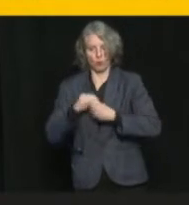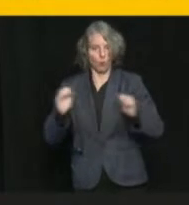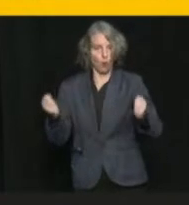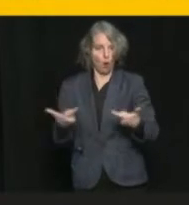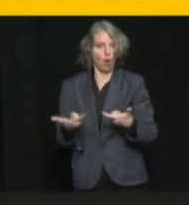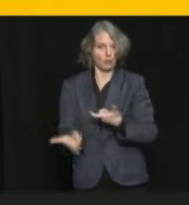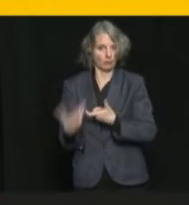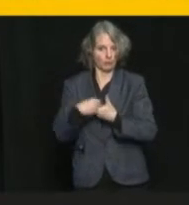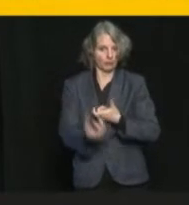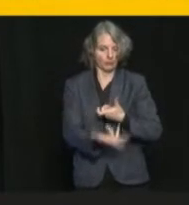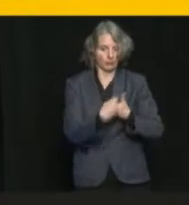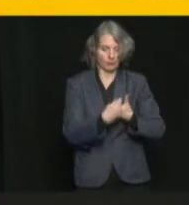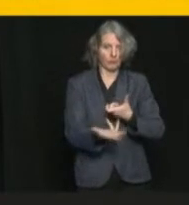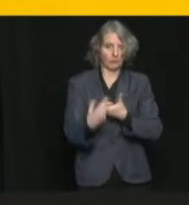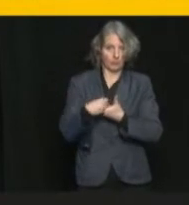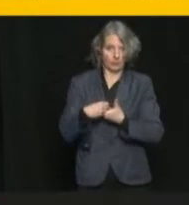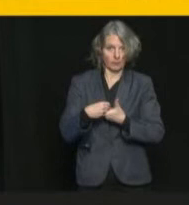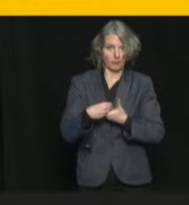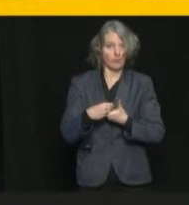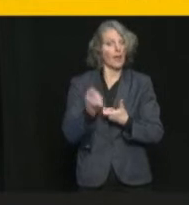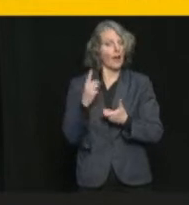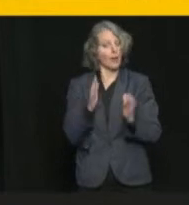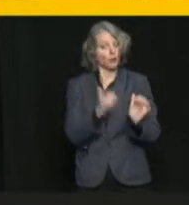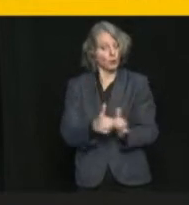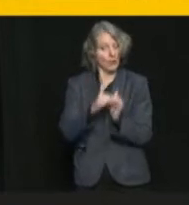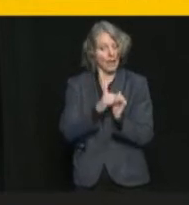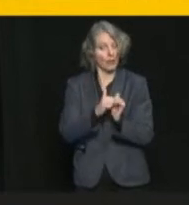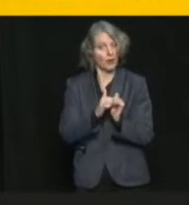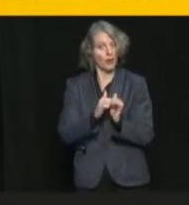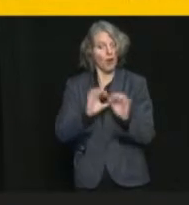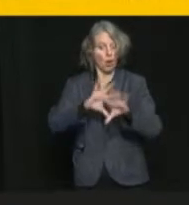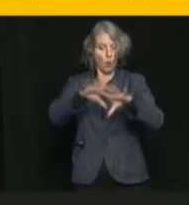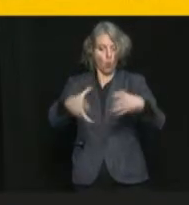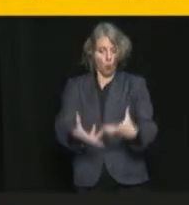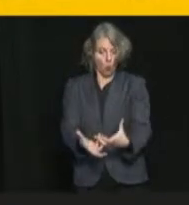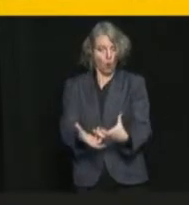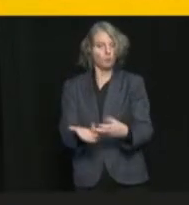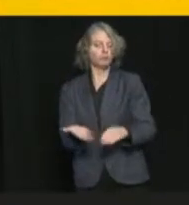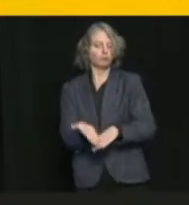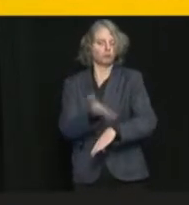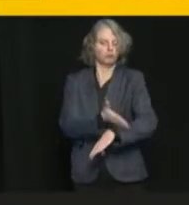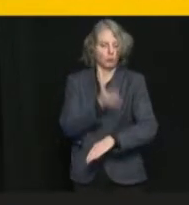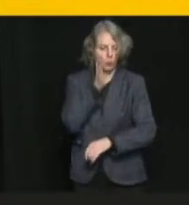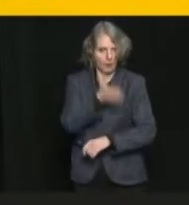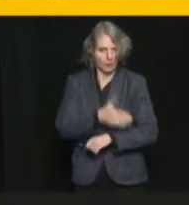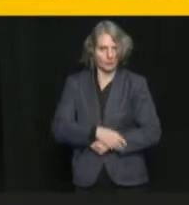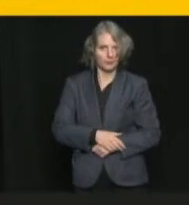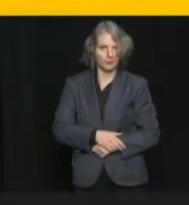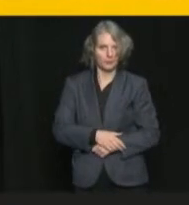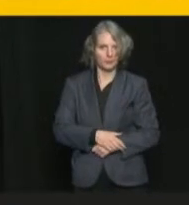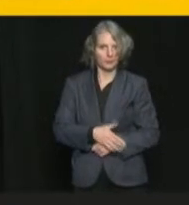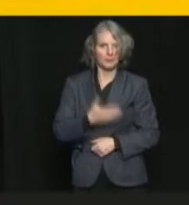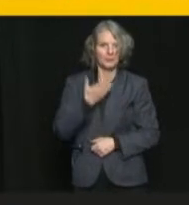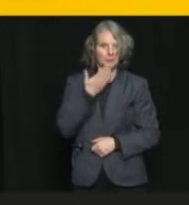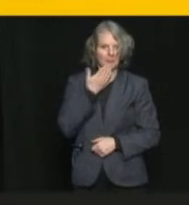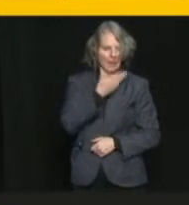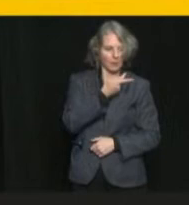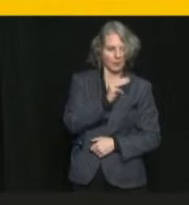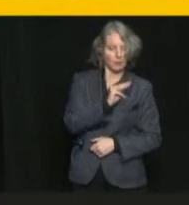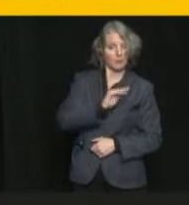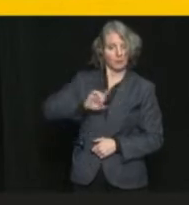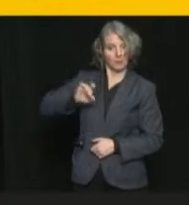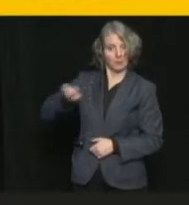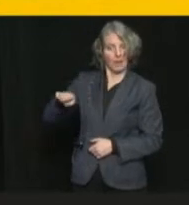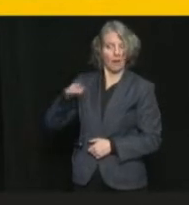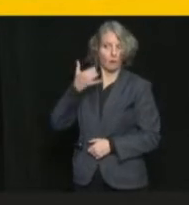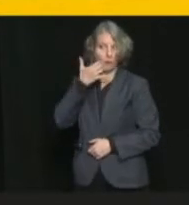And together, we will build a better world. Thank you very much. Thank you, Prime Minister. We'll now go to the phones for media. One question,